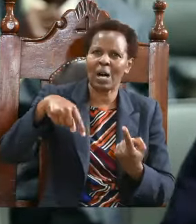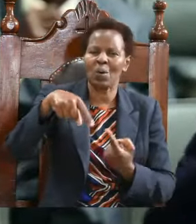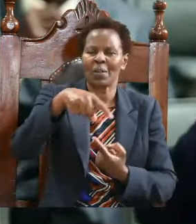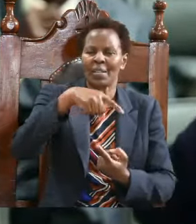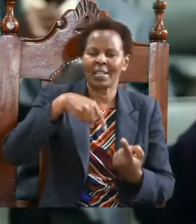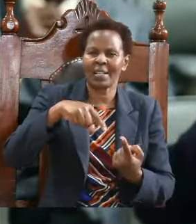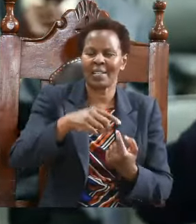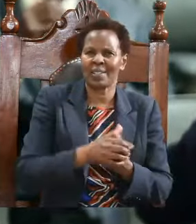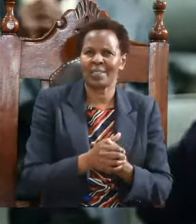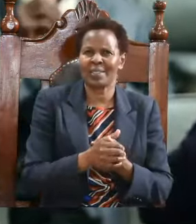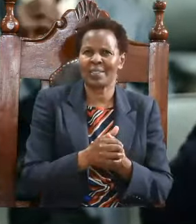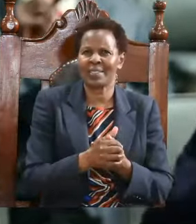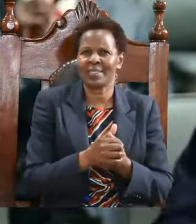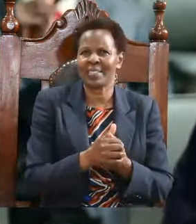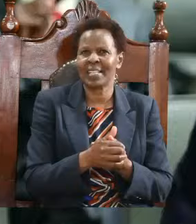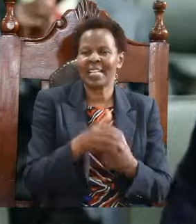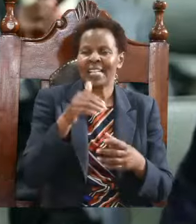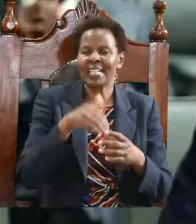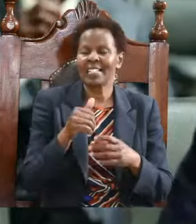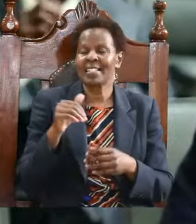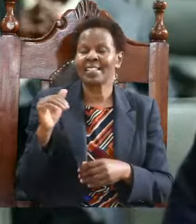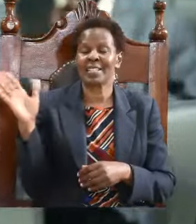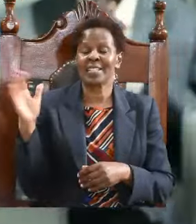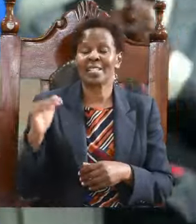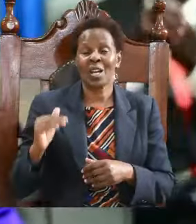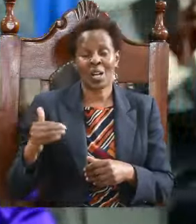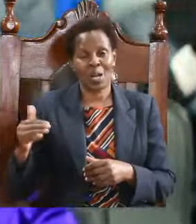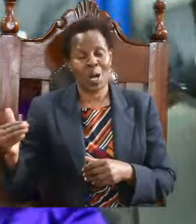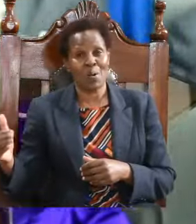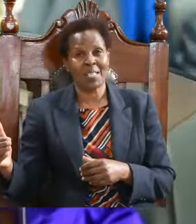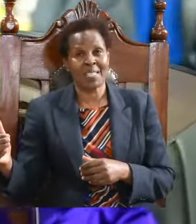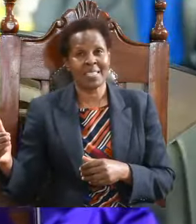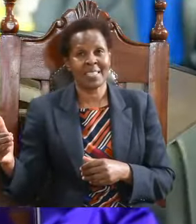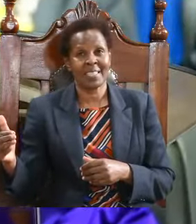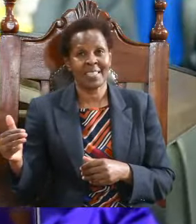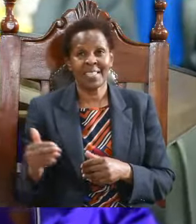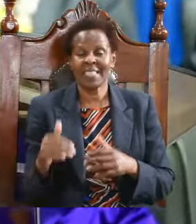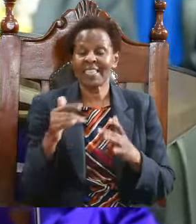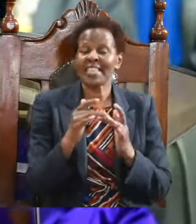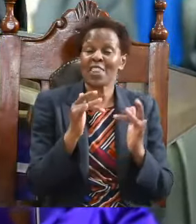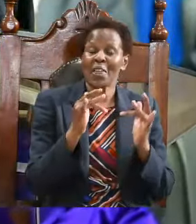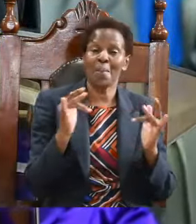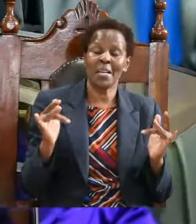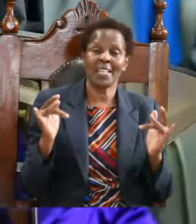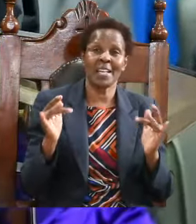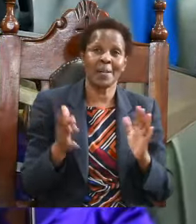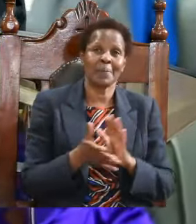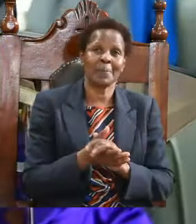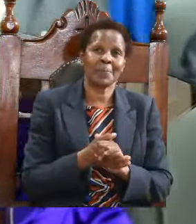naitwa Kebaso Molaha. Mumemuona huyo? Ako kwa social media. Ako kwa?